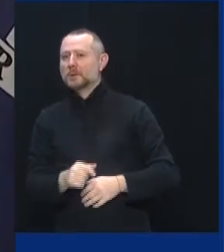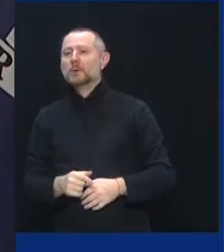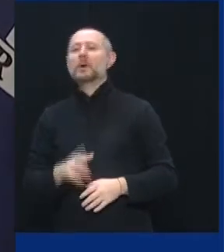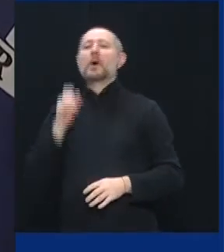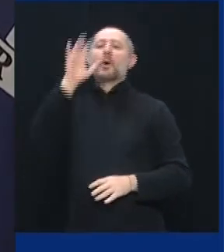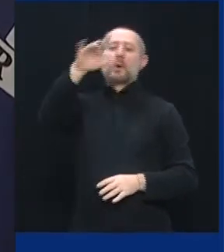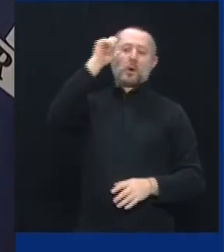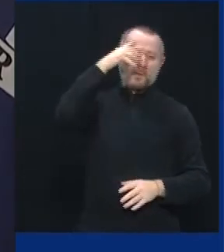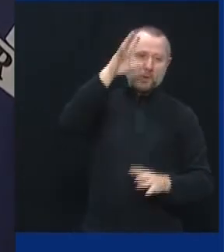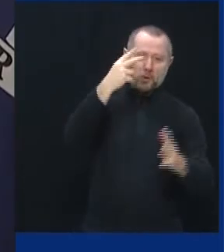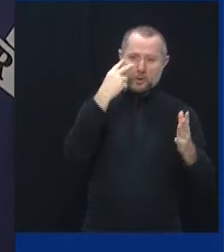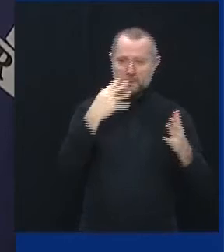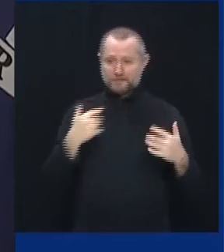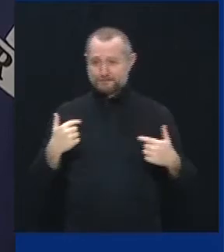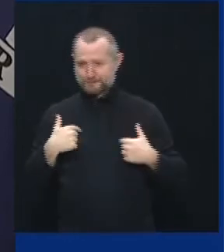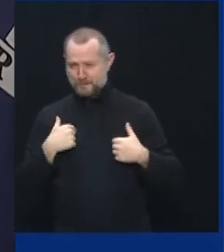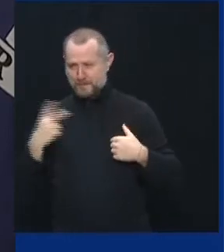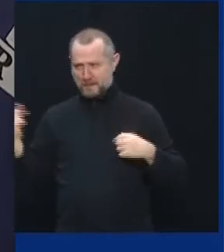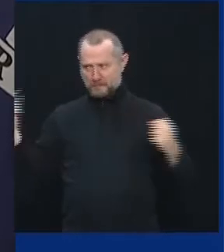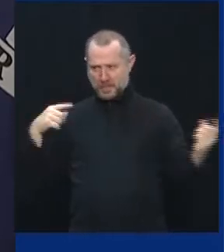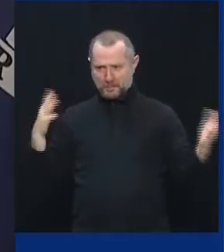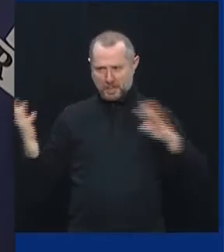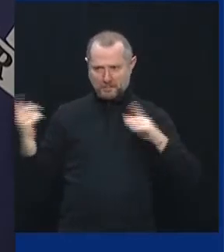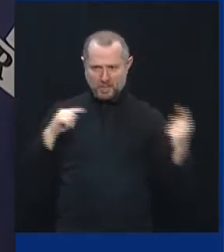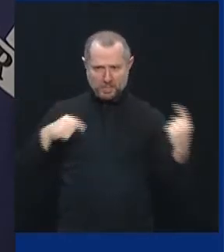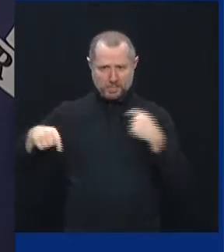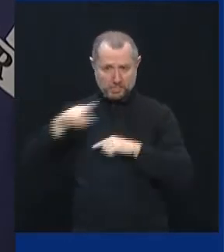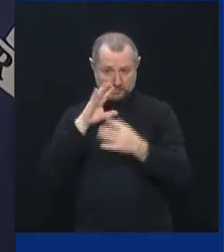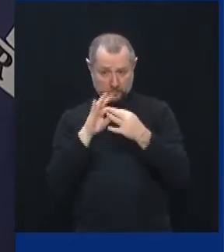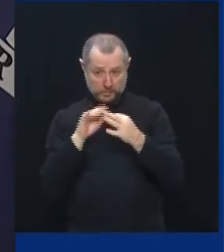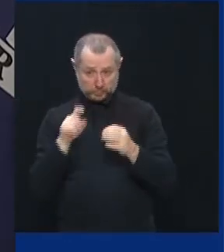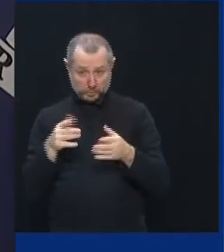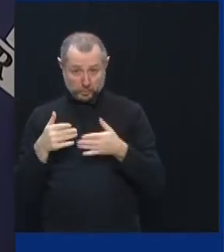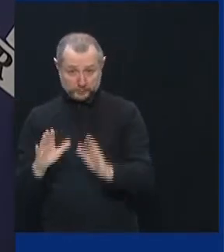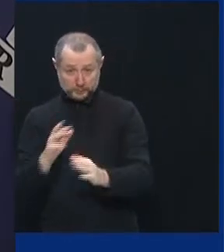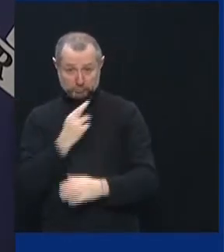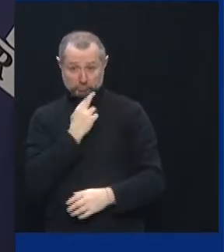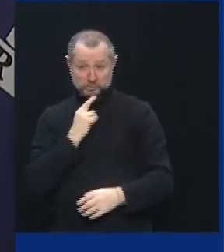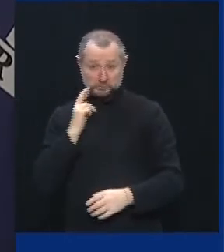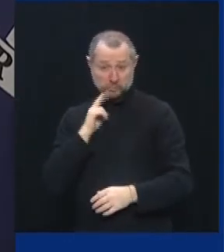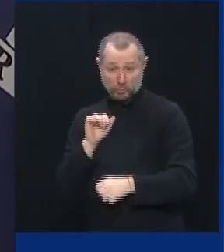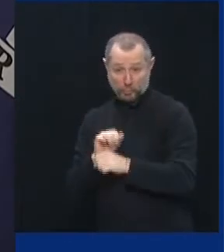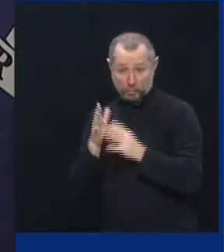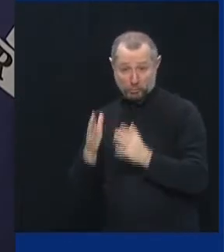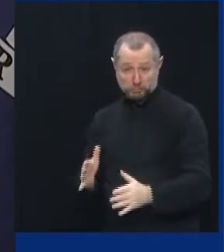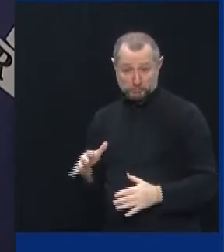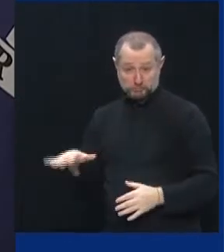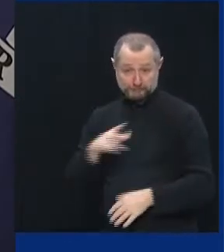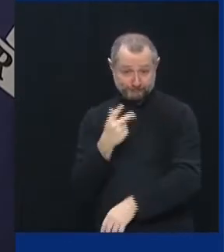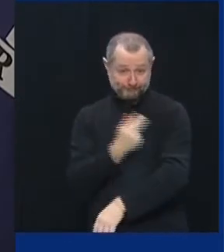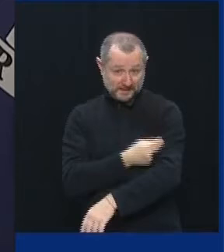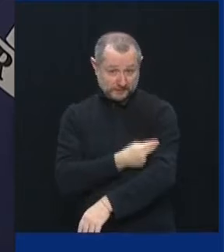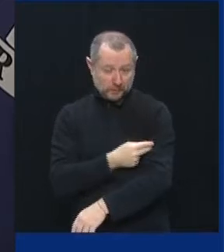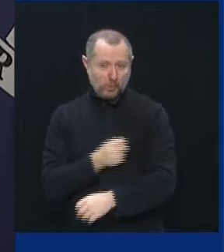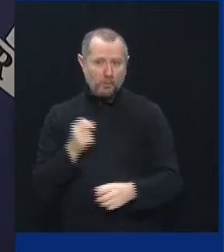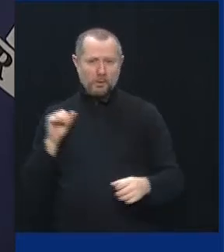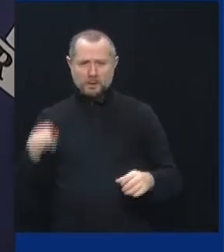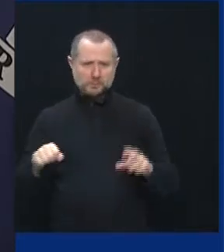a lot of back and forth about allowing restaurant workers to get the vaccine. Yesterday, you said that it